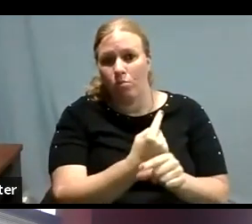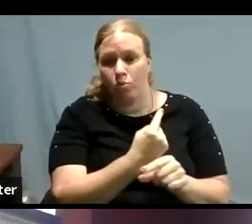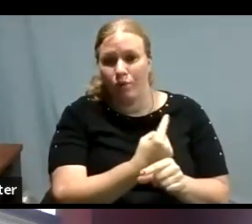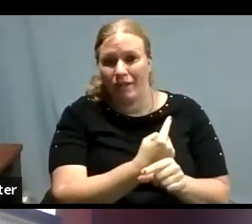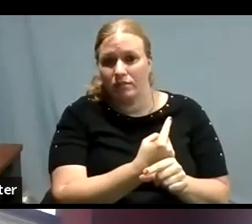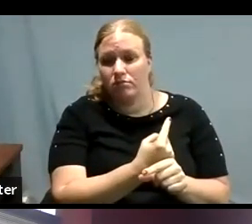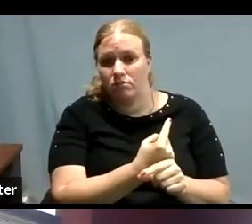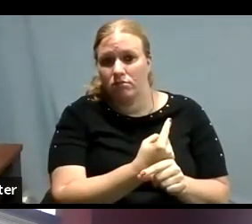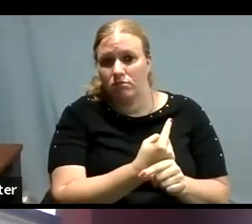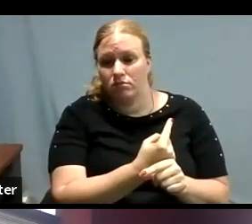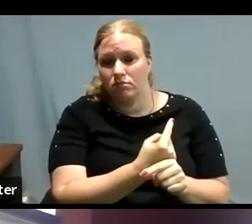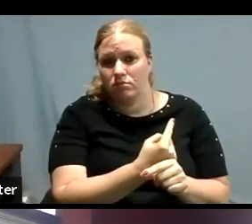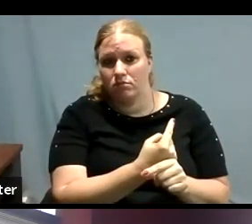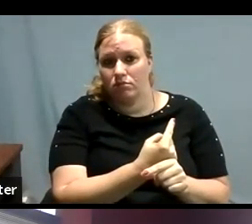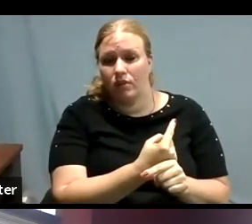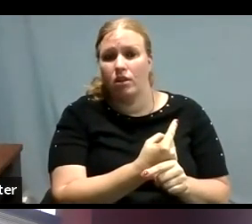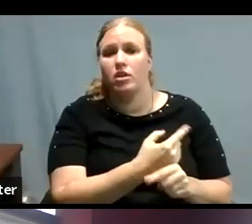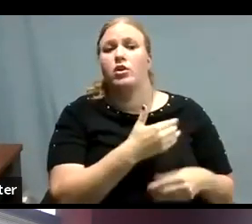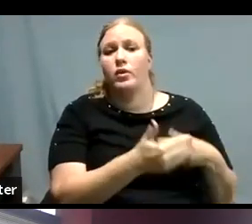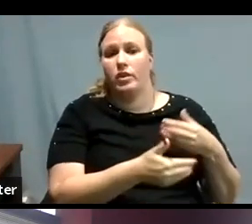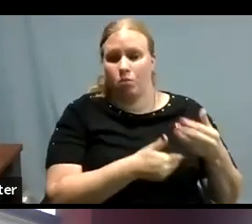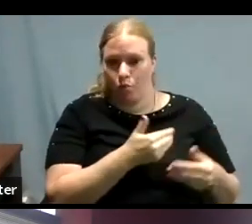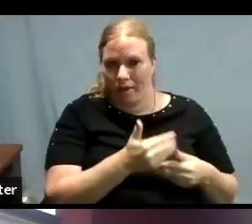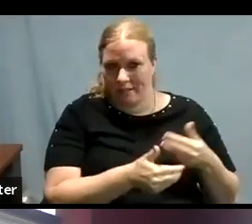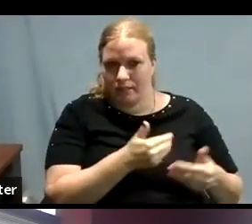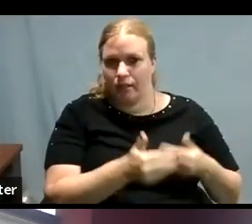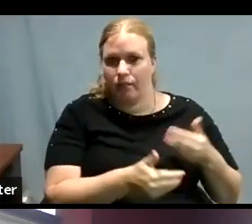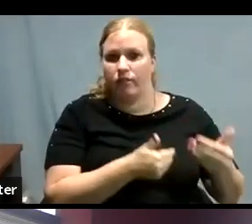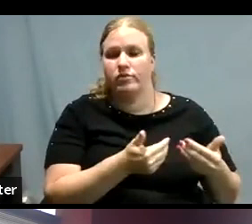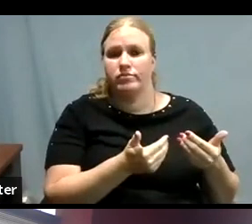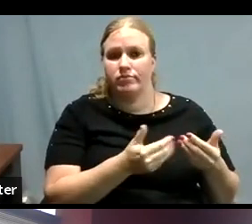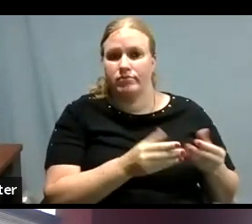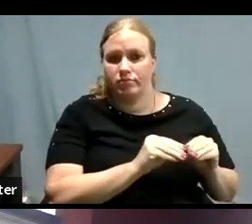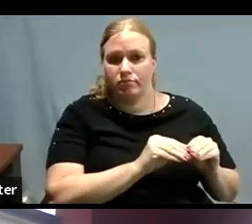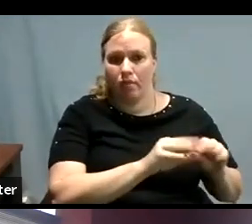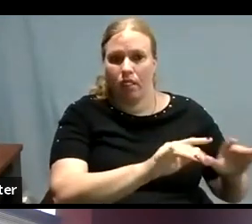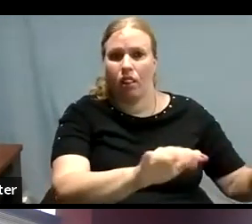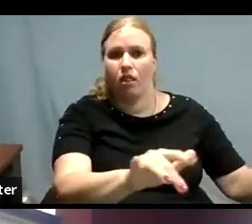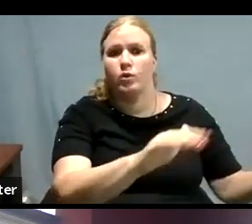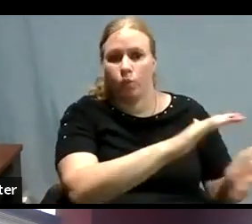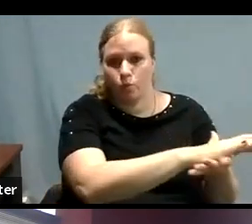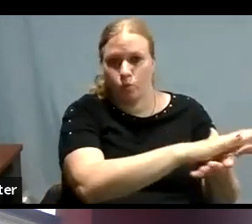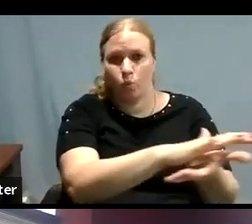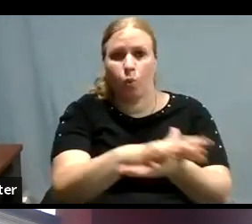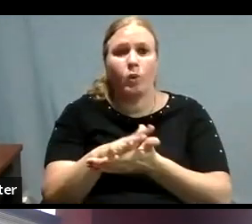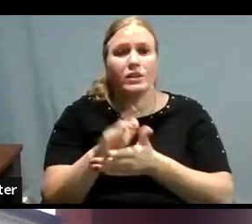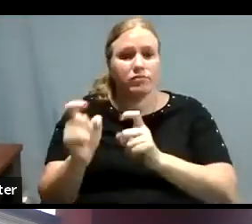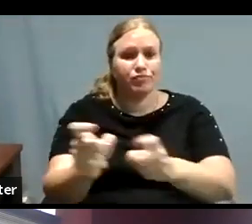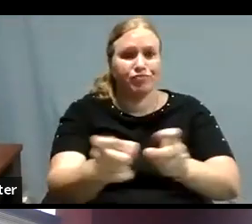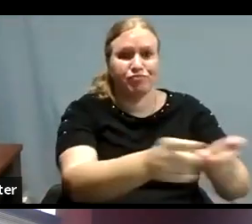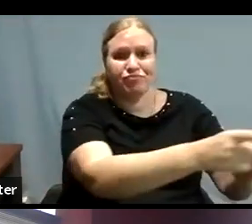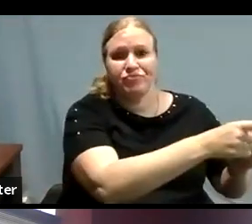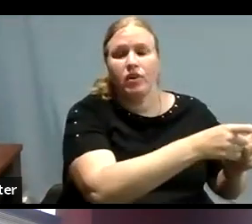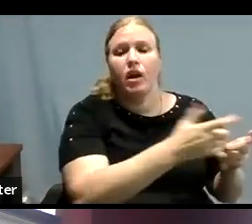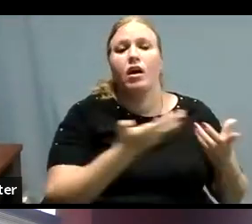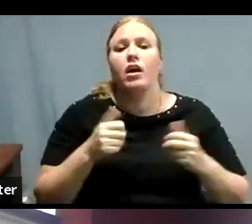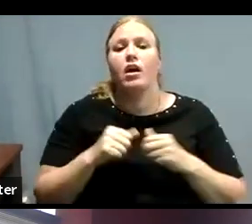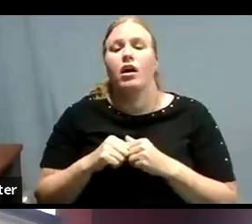And we're actually in the process of moving those to the schools now. The